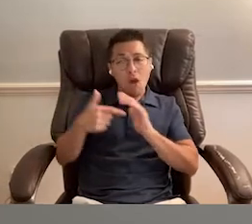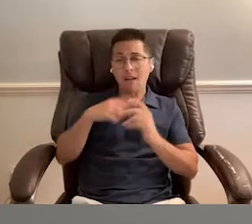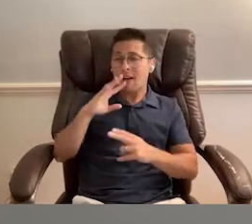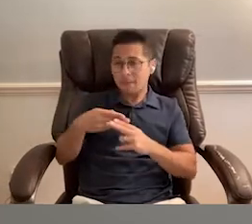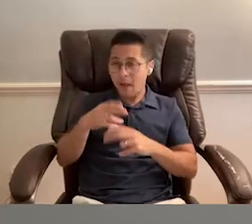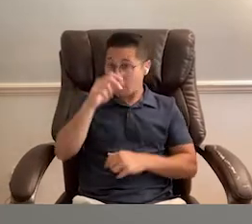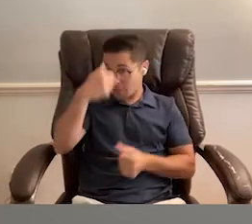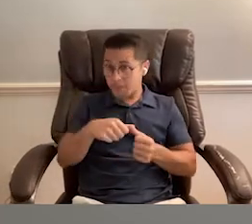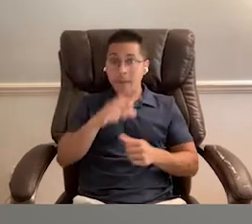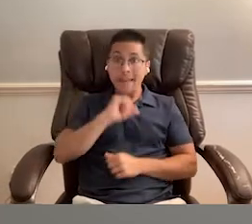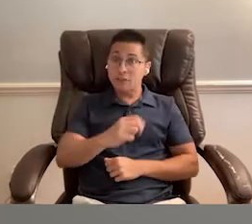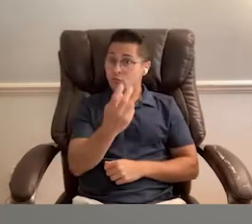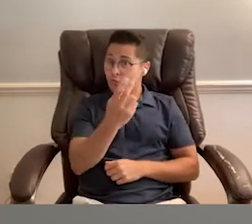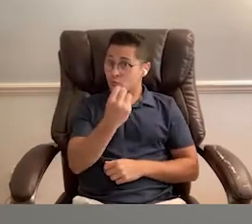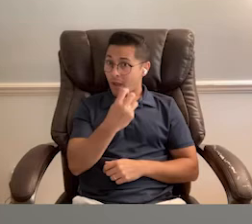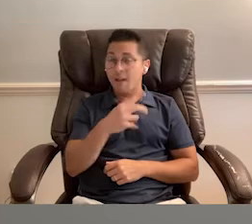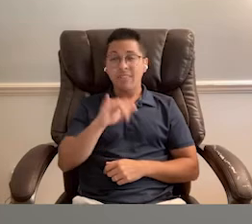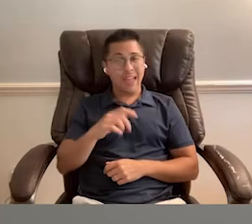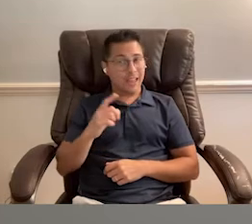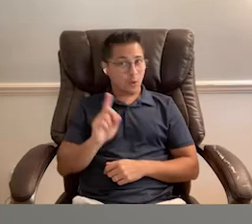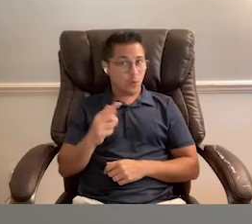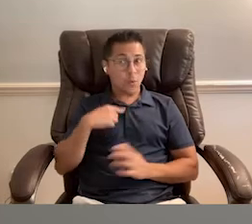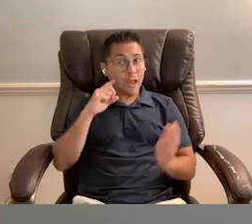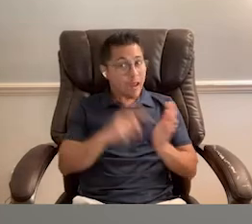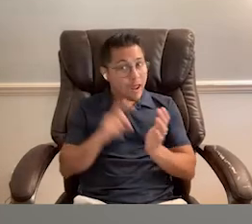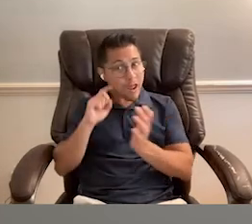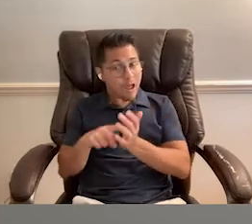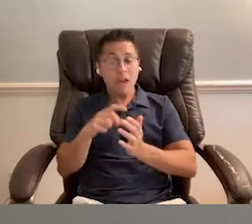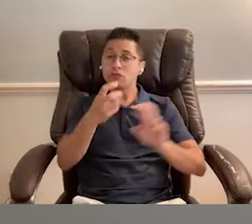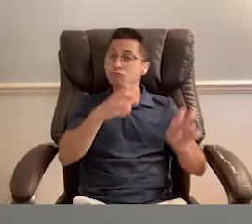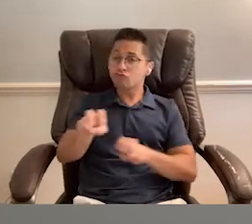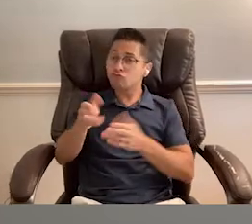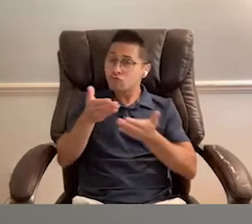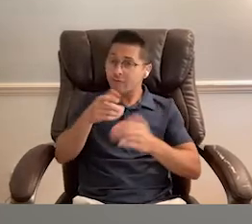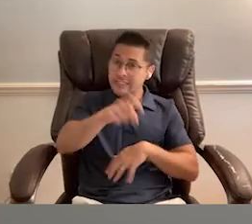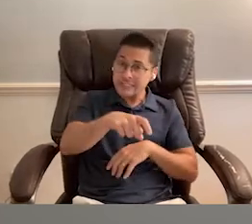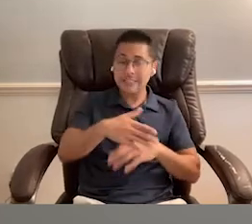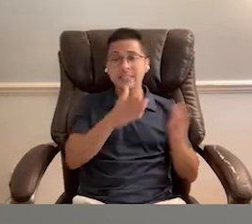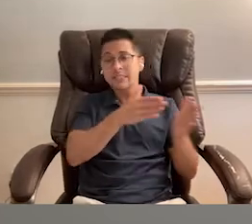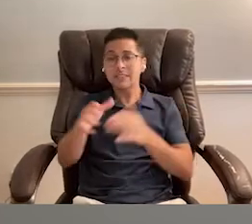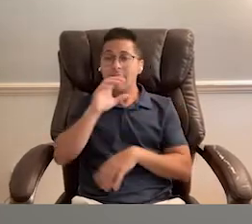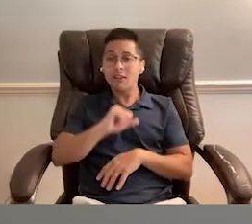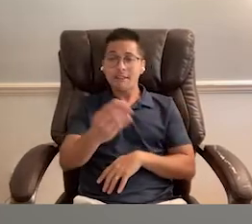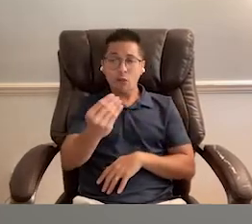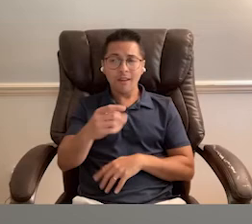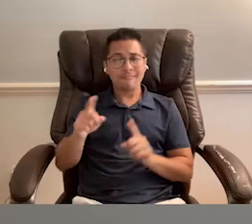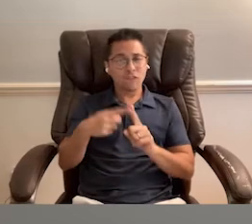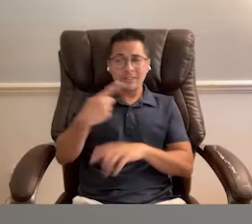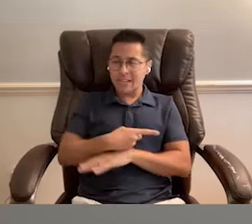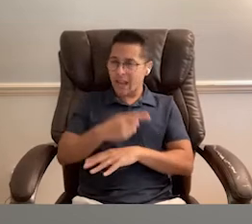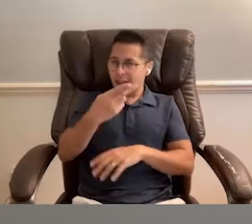at age 12 is where we're identifying those transition services needs. At age 14, the first day of high school, you have to have a